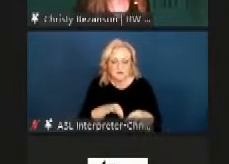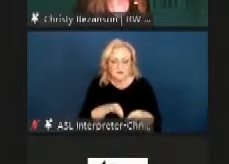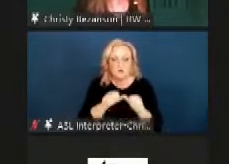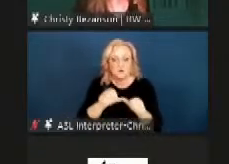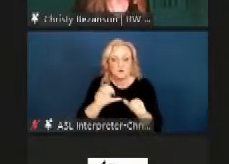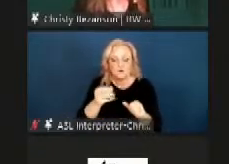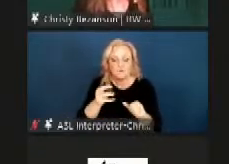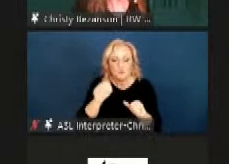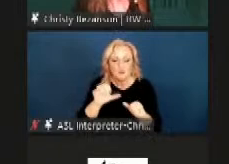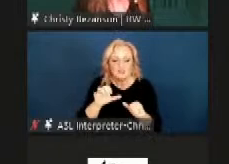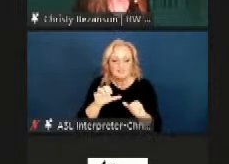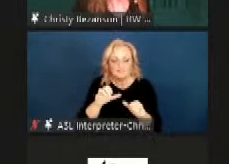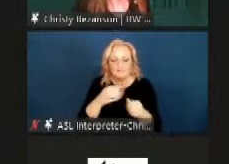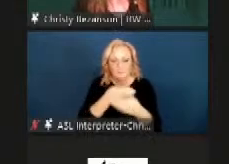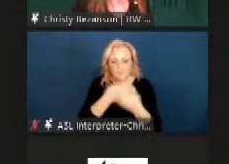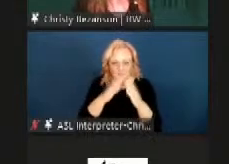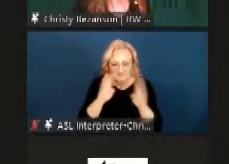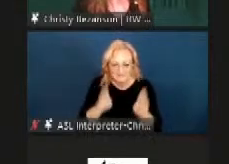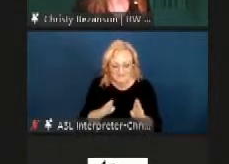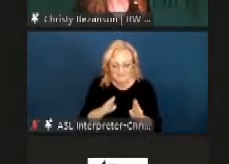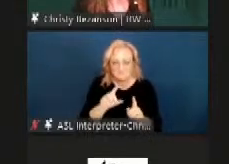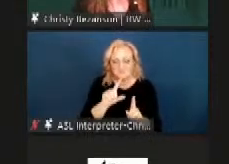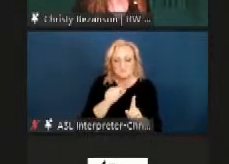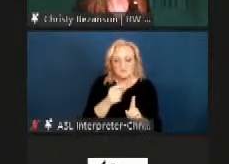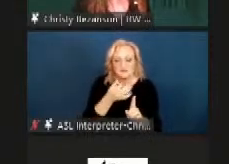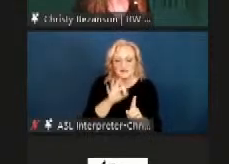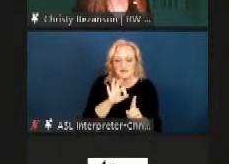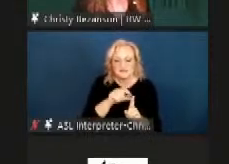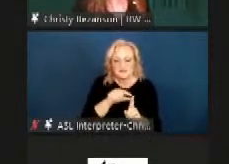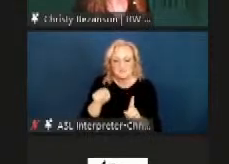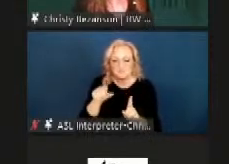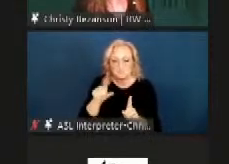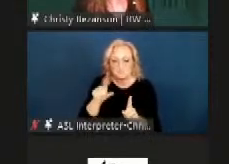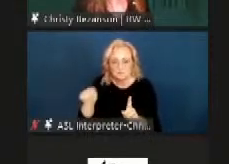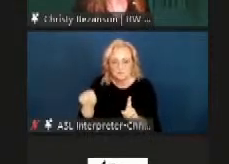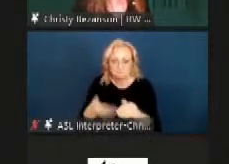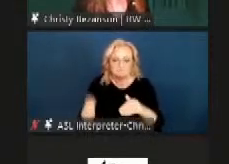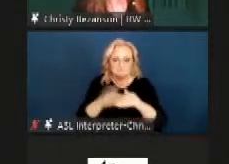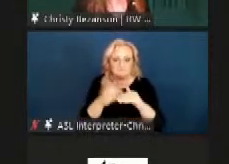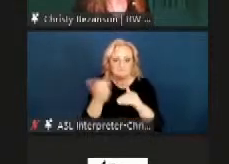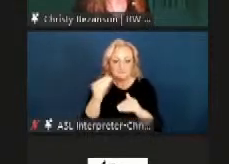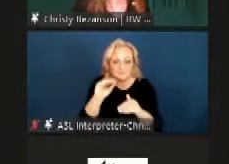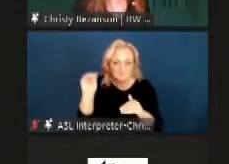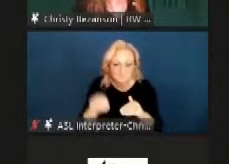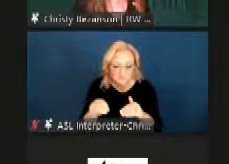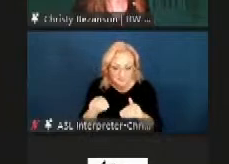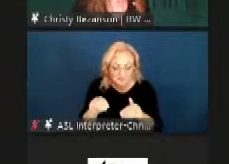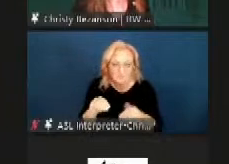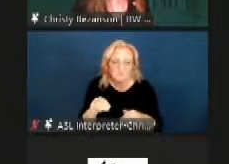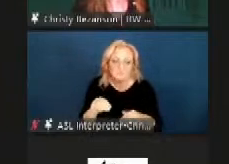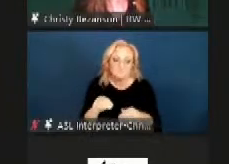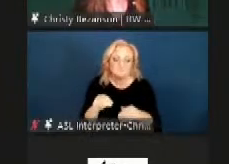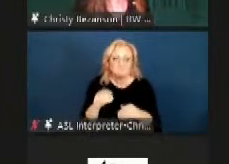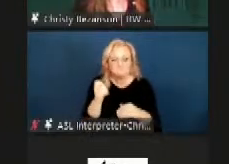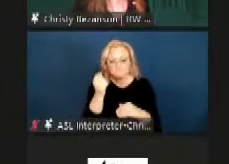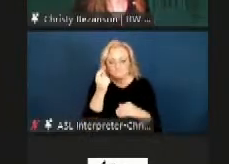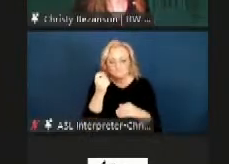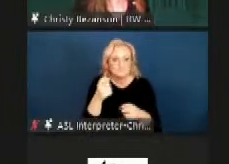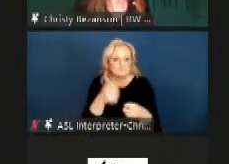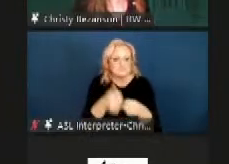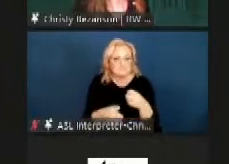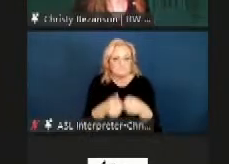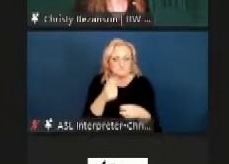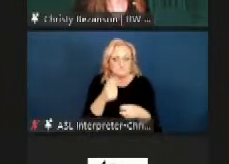2019 and 2020, this number increased by 15%. I think it's important to note that it is extremely difficult